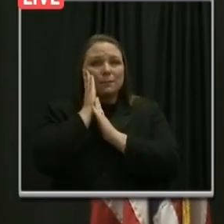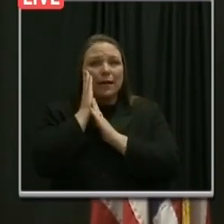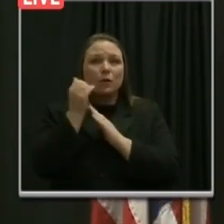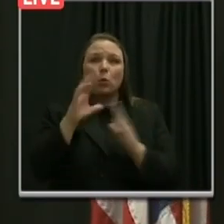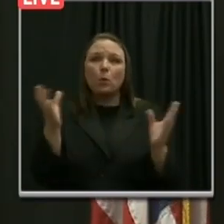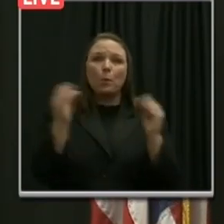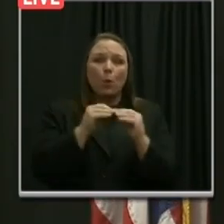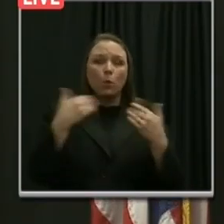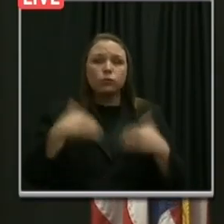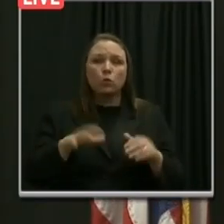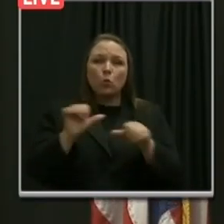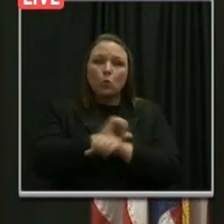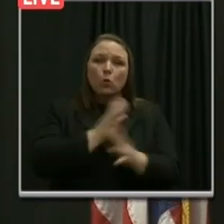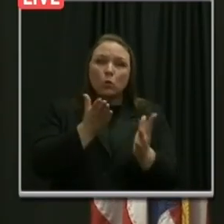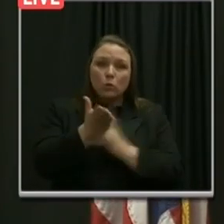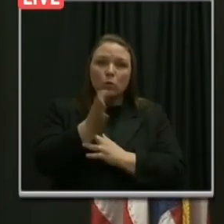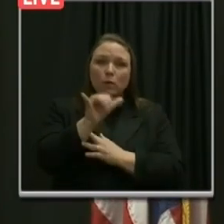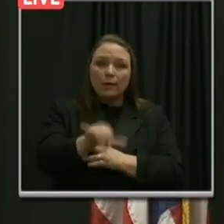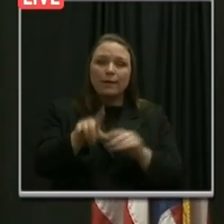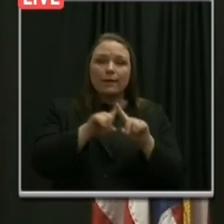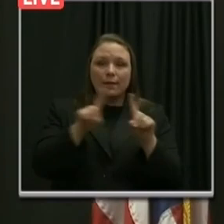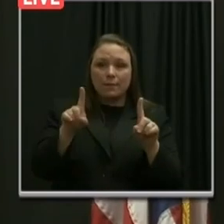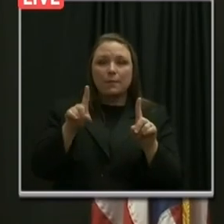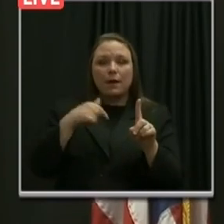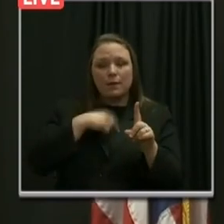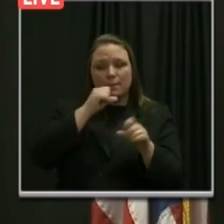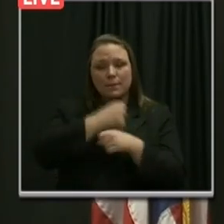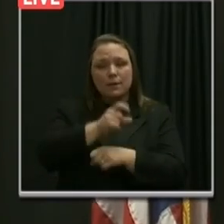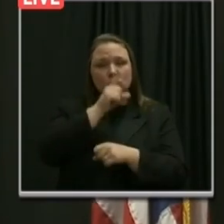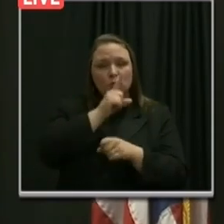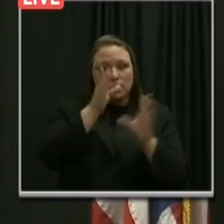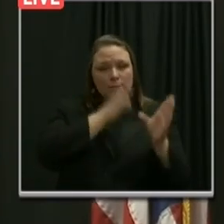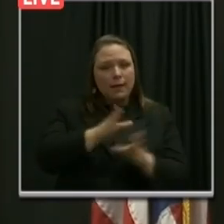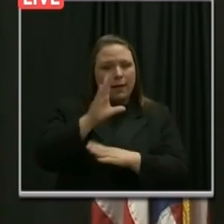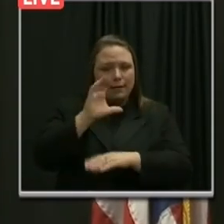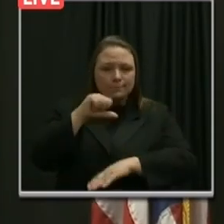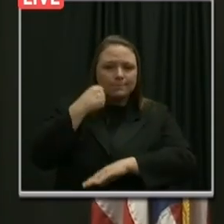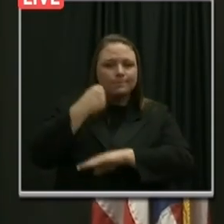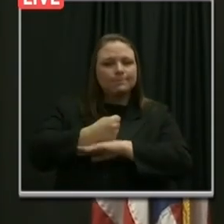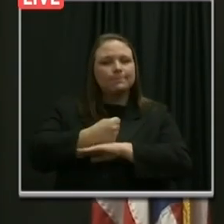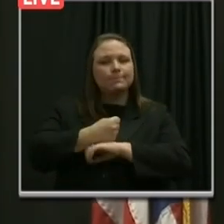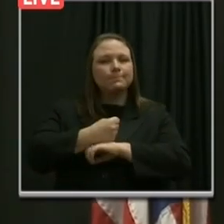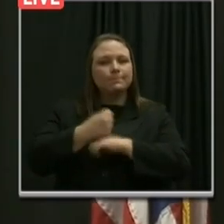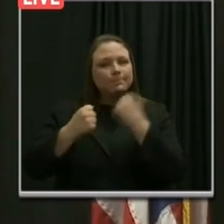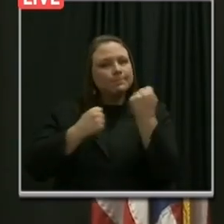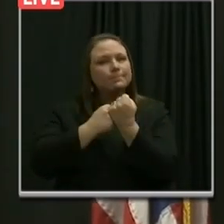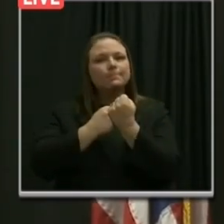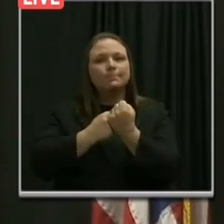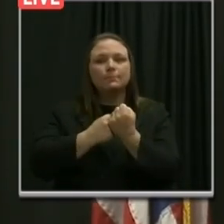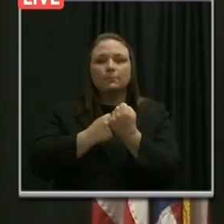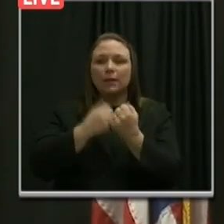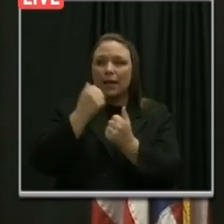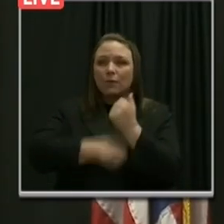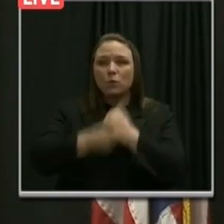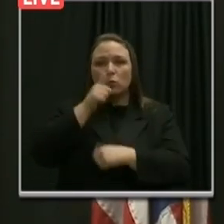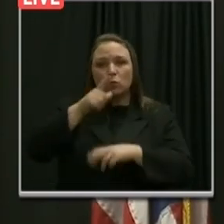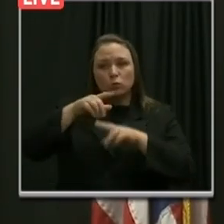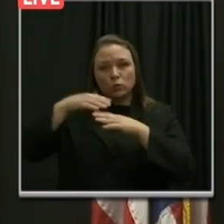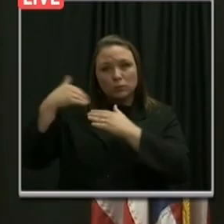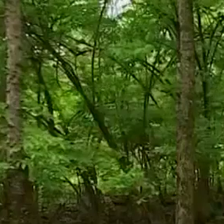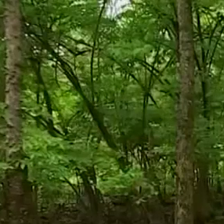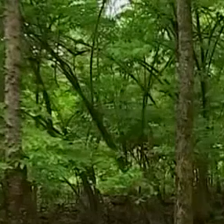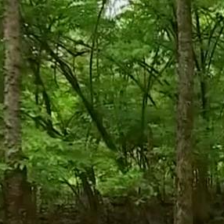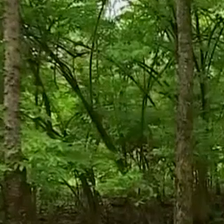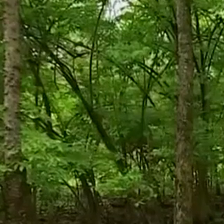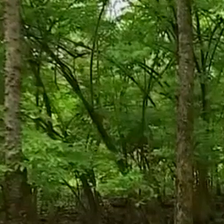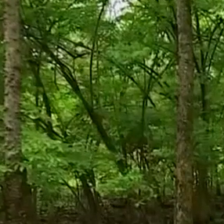that, but I assure you that we're going to make sure that the plans are solid and everyone who takes responsibility for the parts that they need to take responsibility